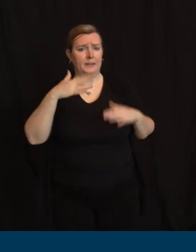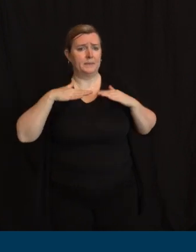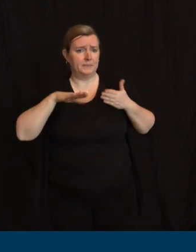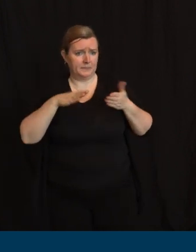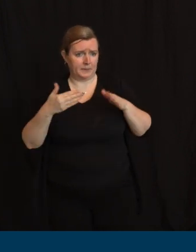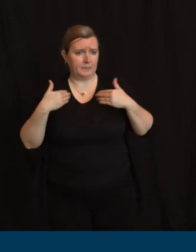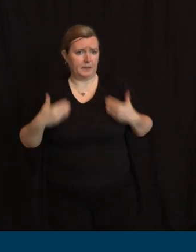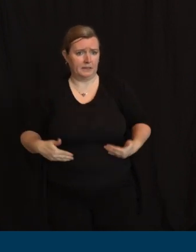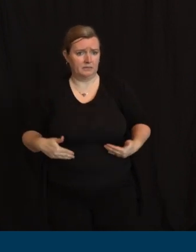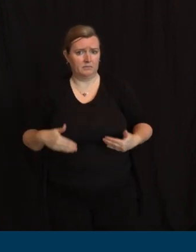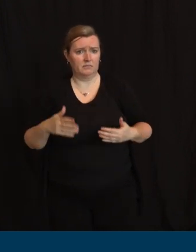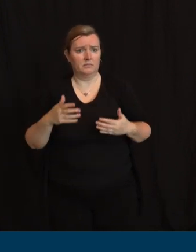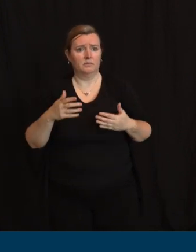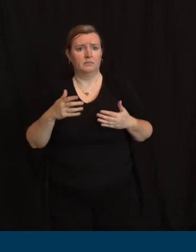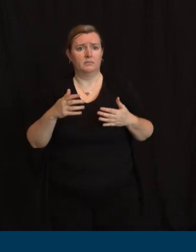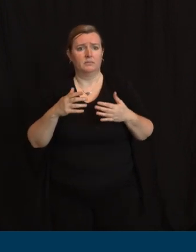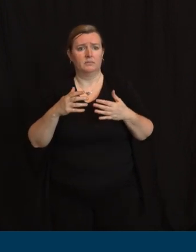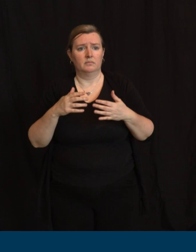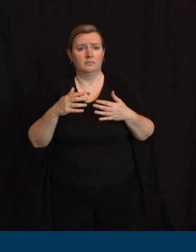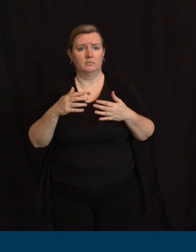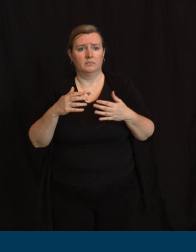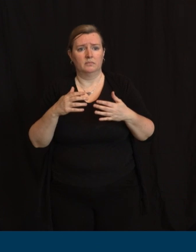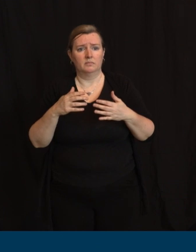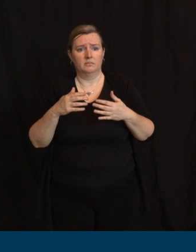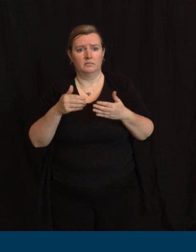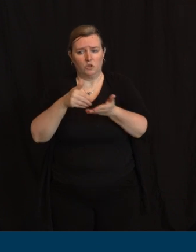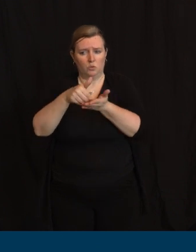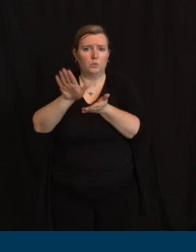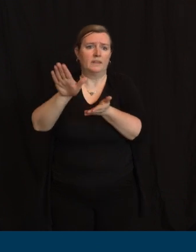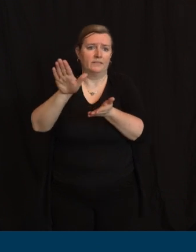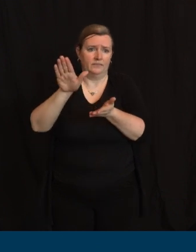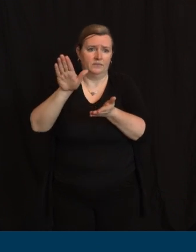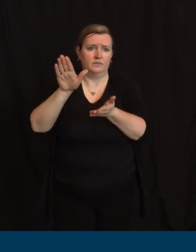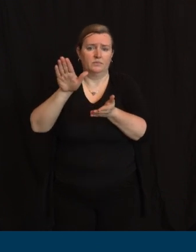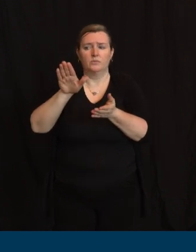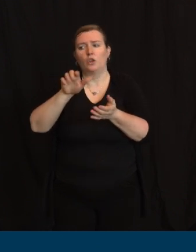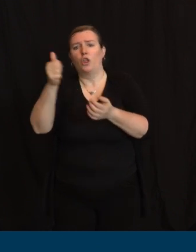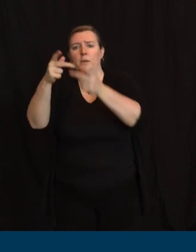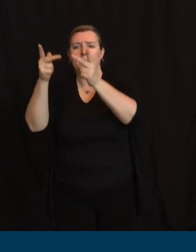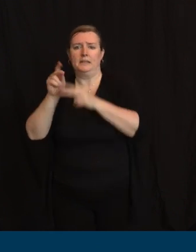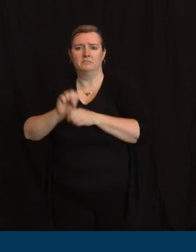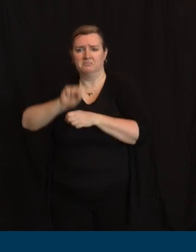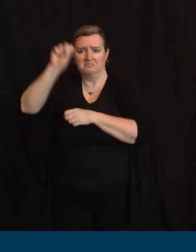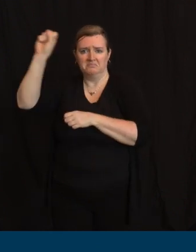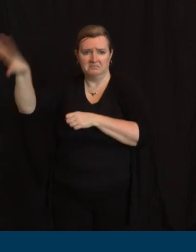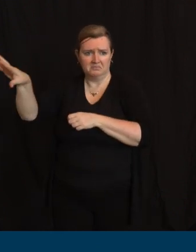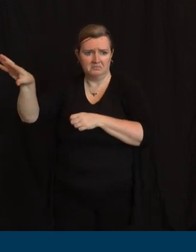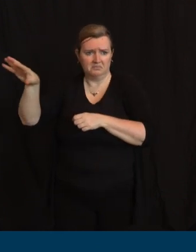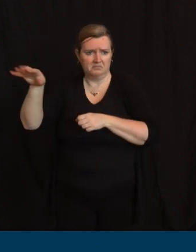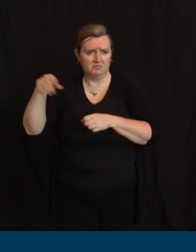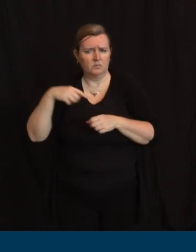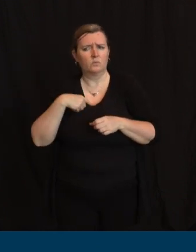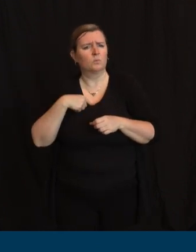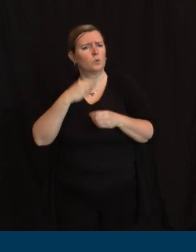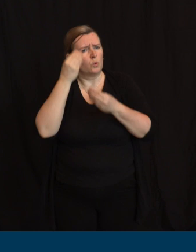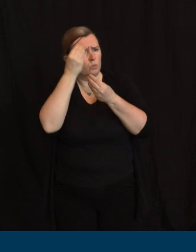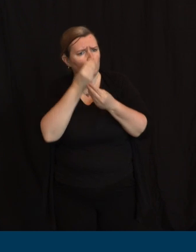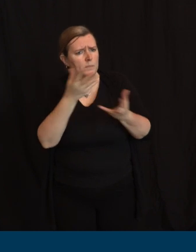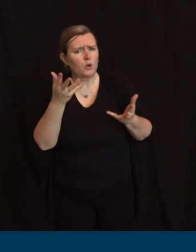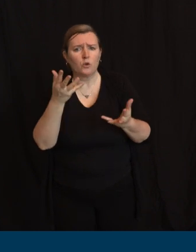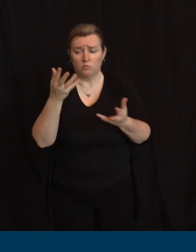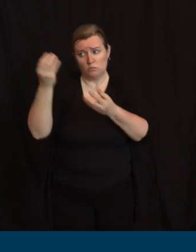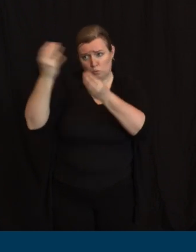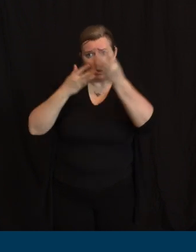earlier in the day. At that point, we required the facility to report daily to the local health